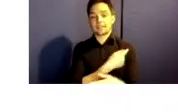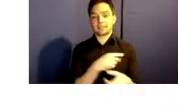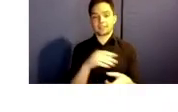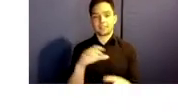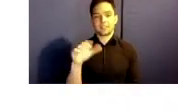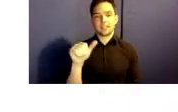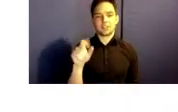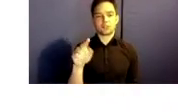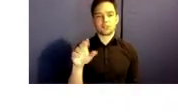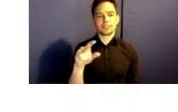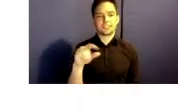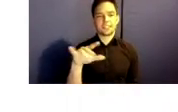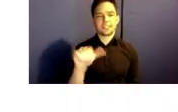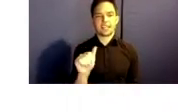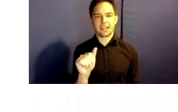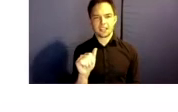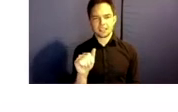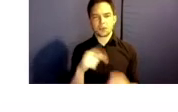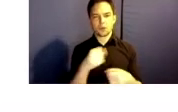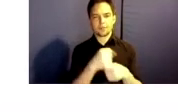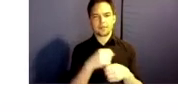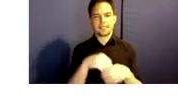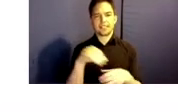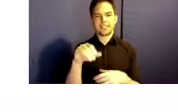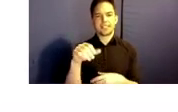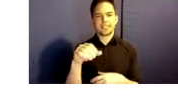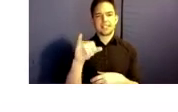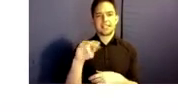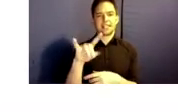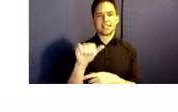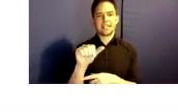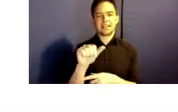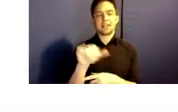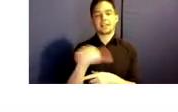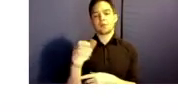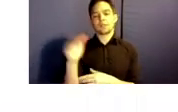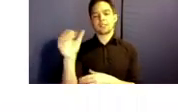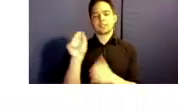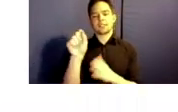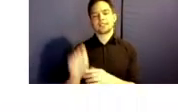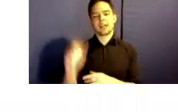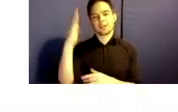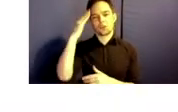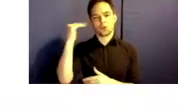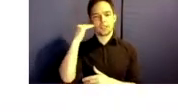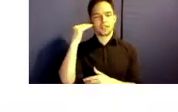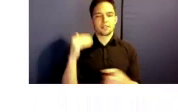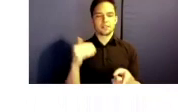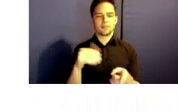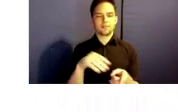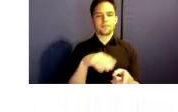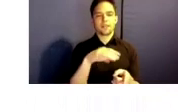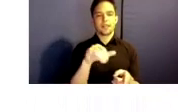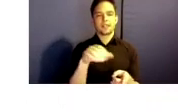AstraZeneca when it's manufactured in India, and the other one in South Korea, Covishield in India and SK Bio